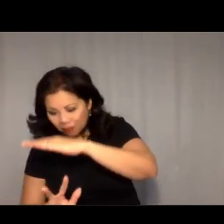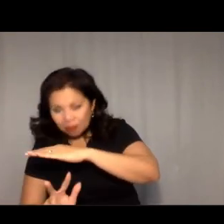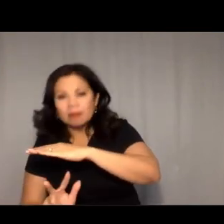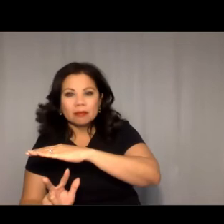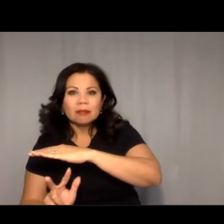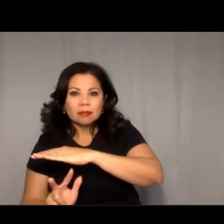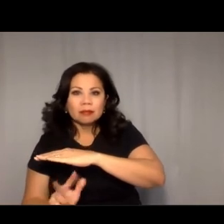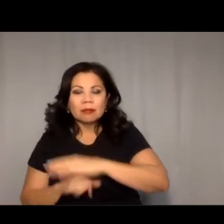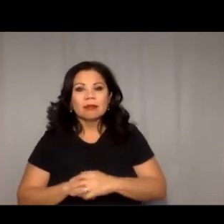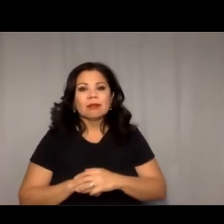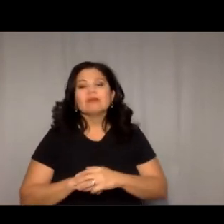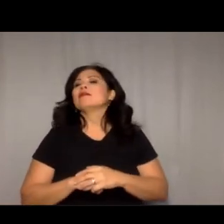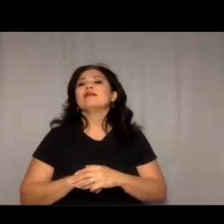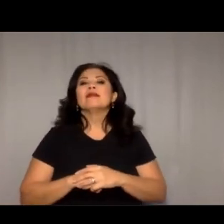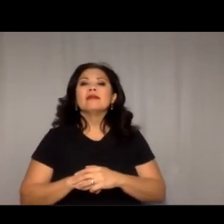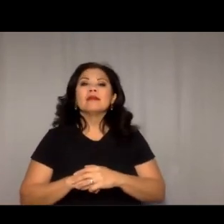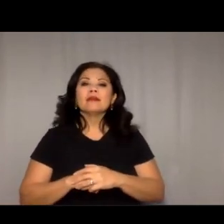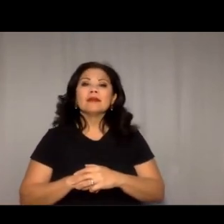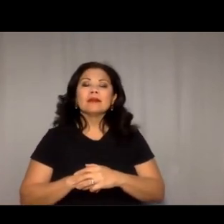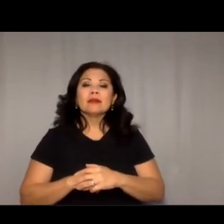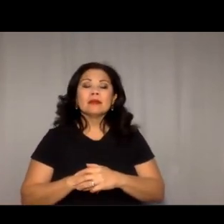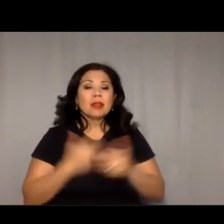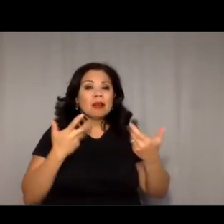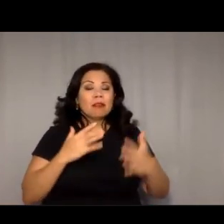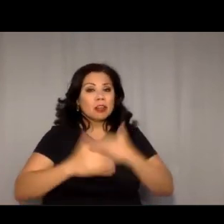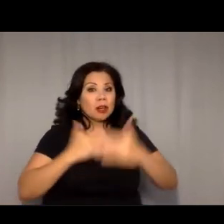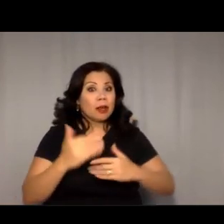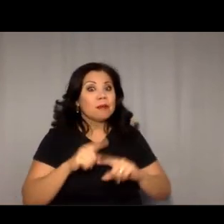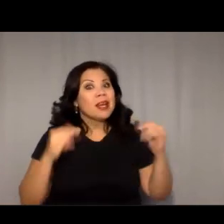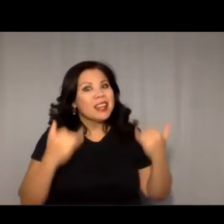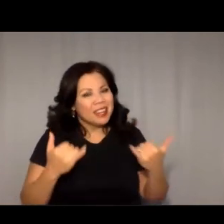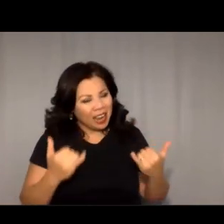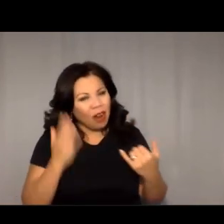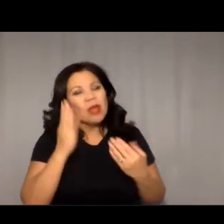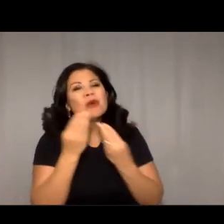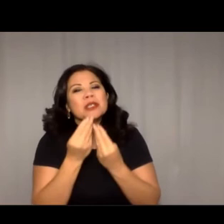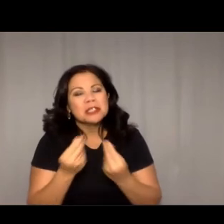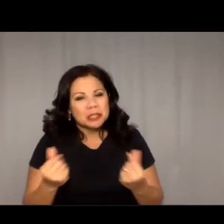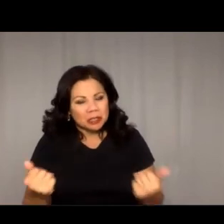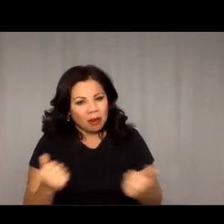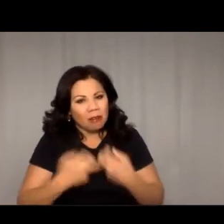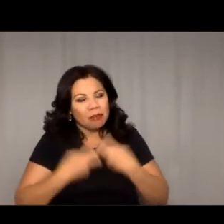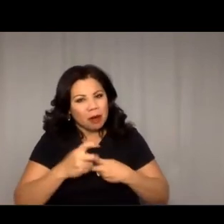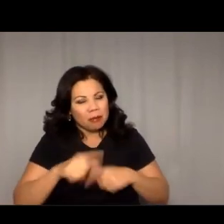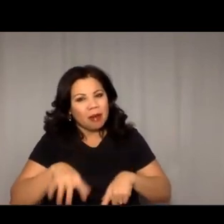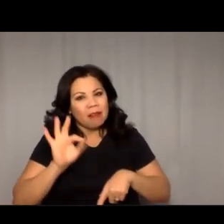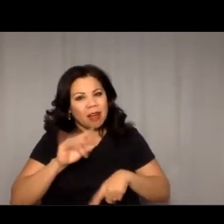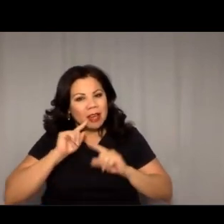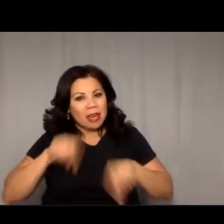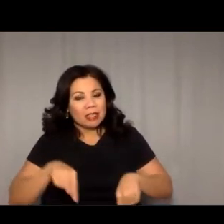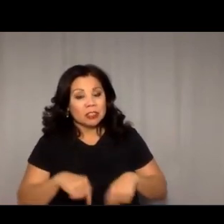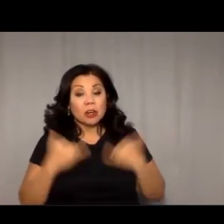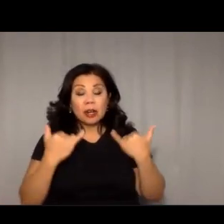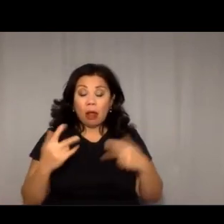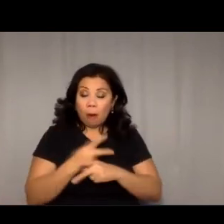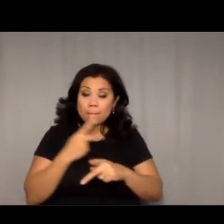2/3. All right, so we did our keep, change, flip, but we're not done. We need to actually solve the problem. Okay, so now it's a multiplication problem. When